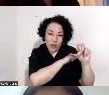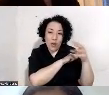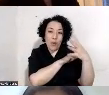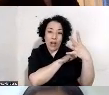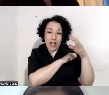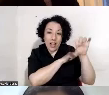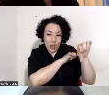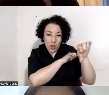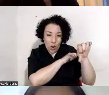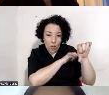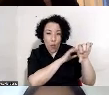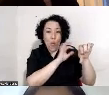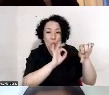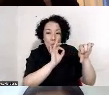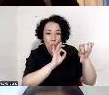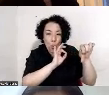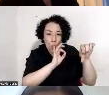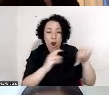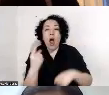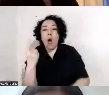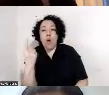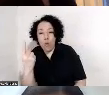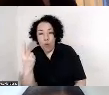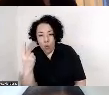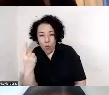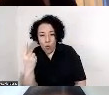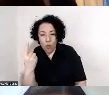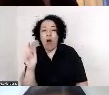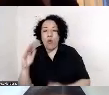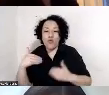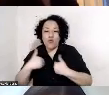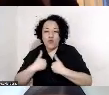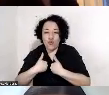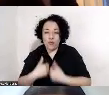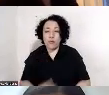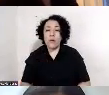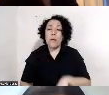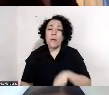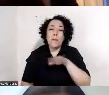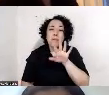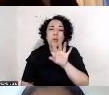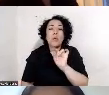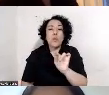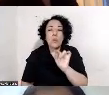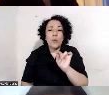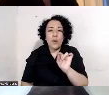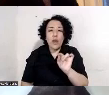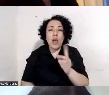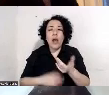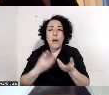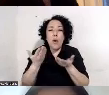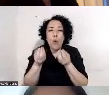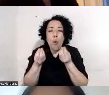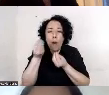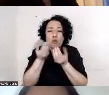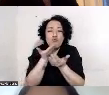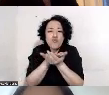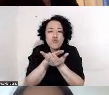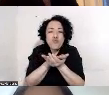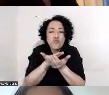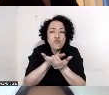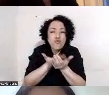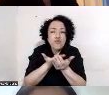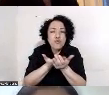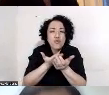inteligentes com autismo, crianças com dupla excepcionalidade tendo autismo, especialmente relacionado à instrução efetiva e sucesso